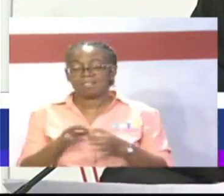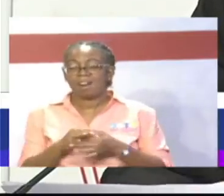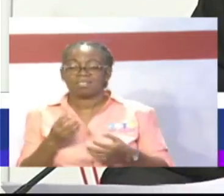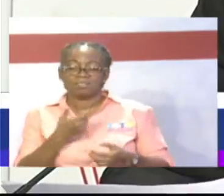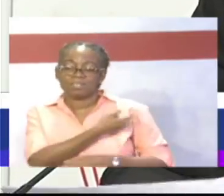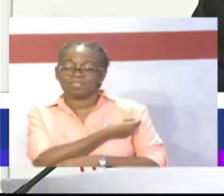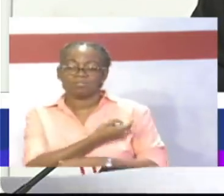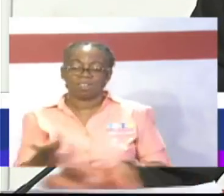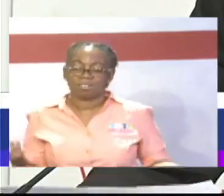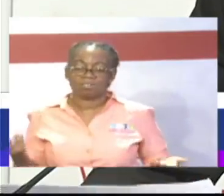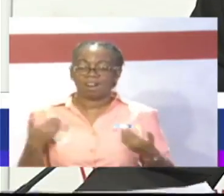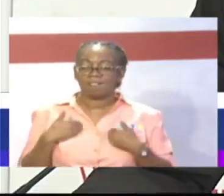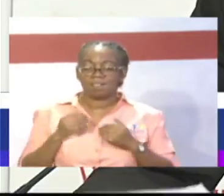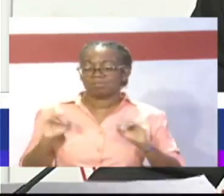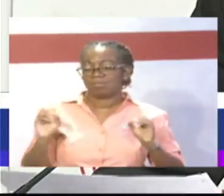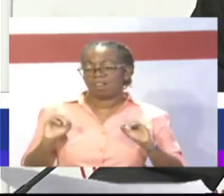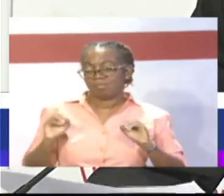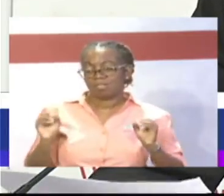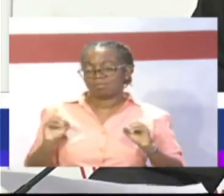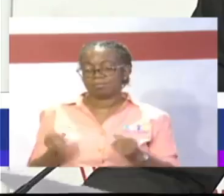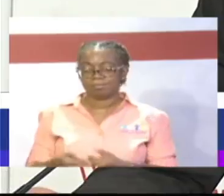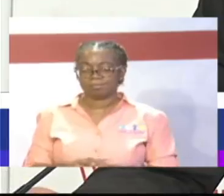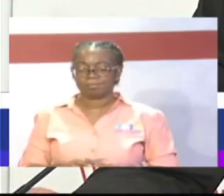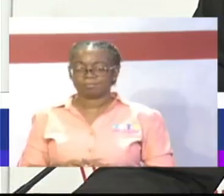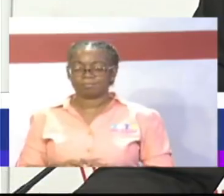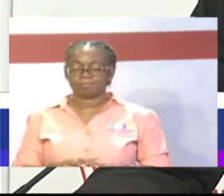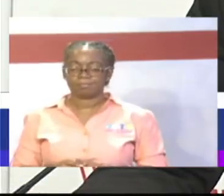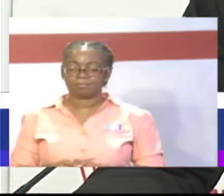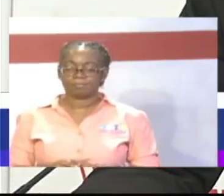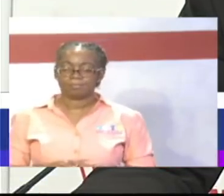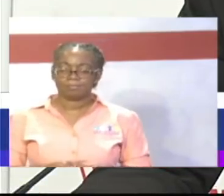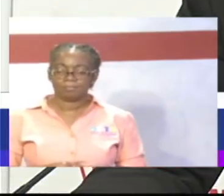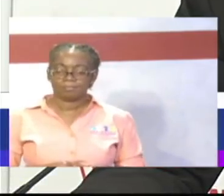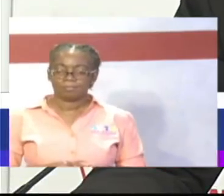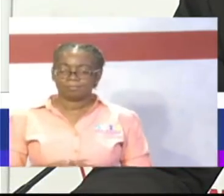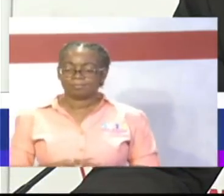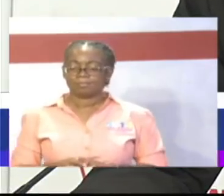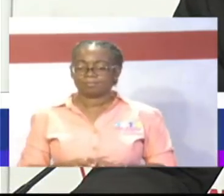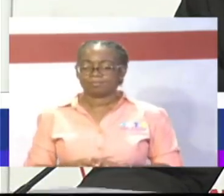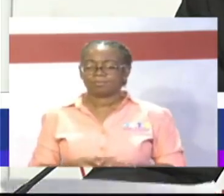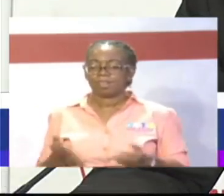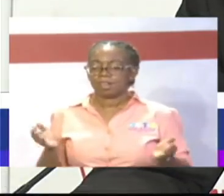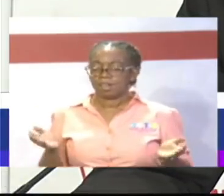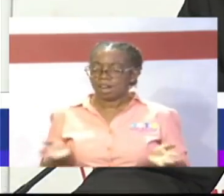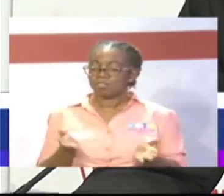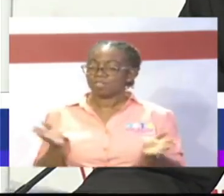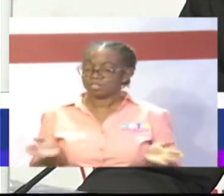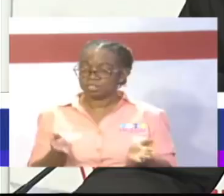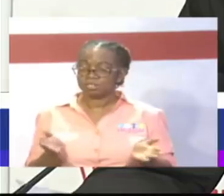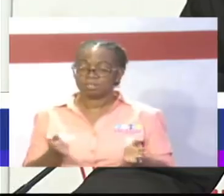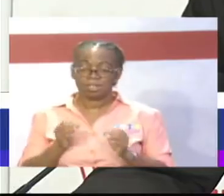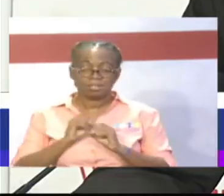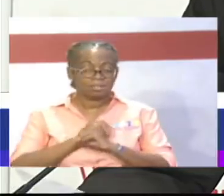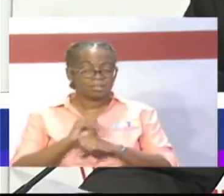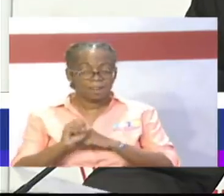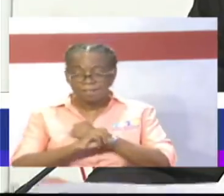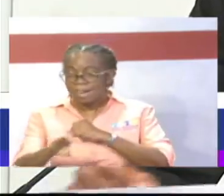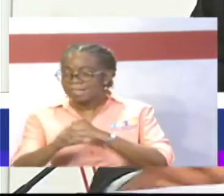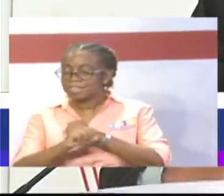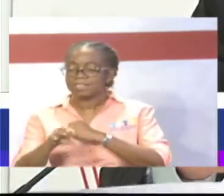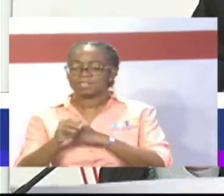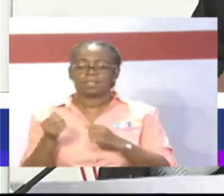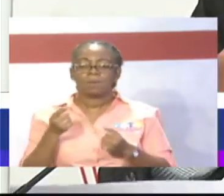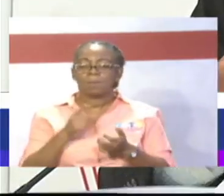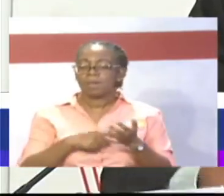affect your fertility or the ability to have children. Their advice is similar to what we are seeing in Trinidad and